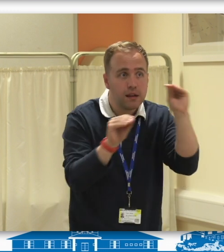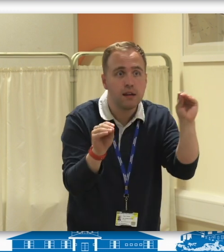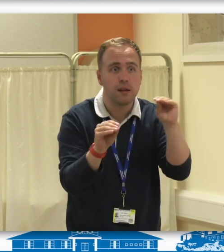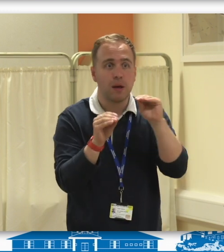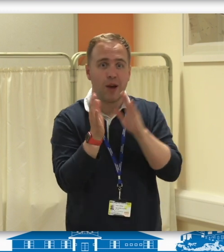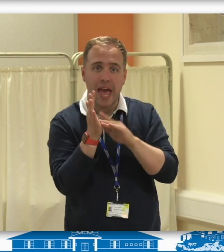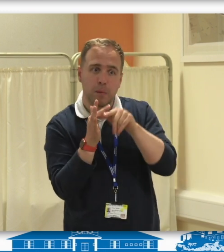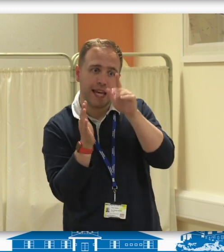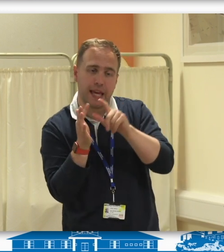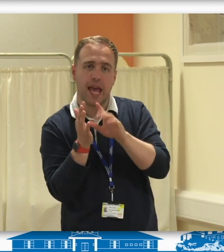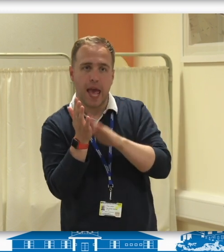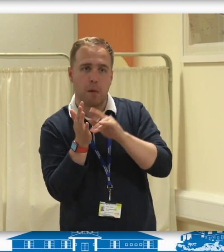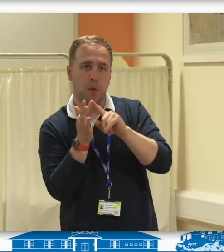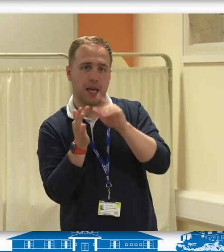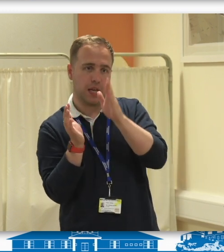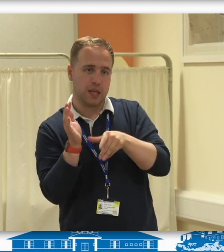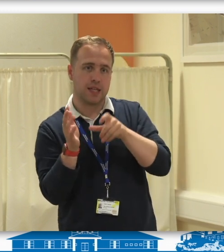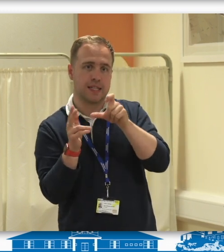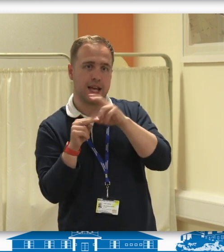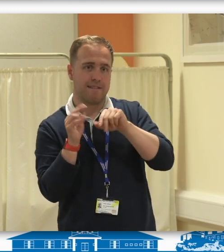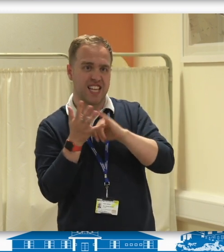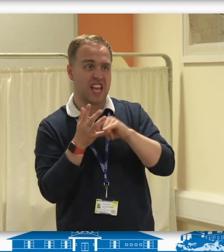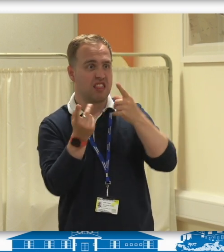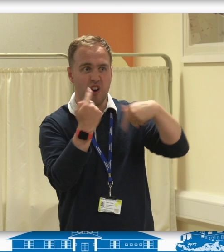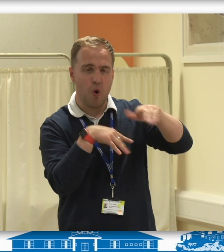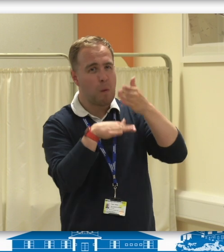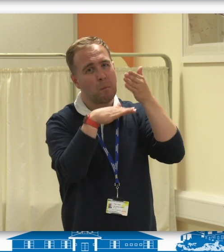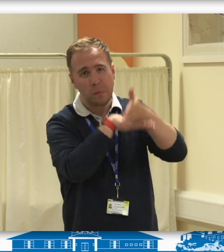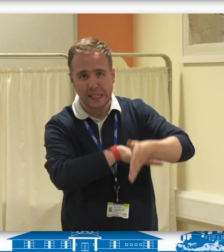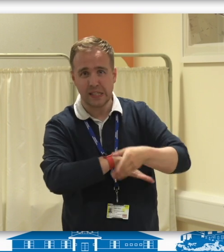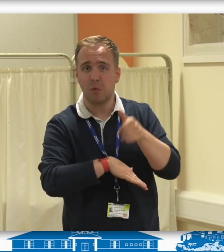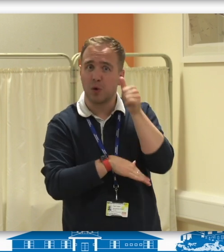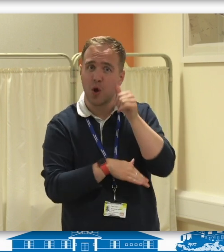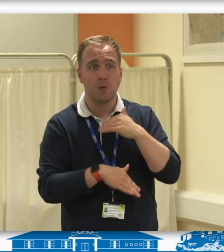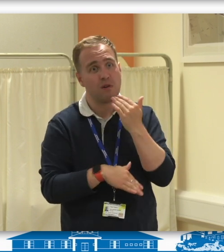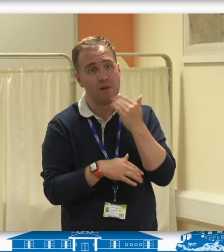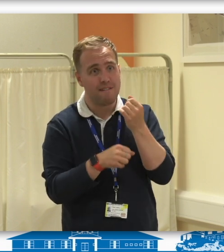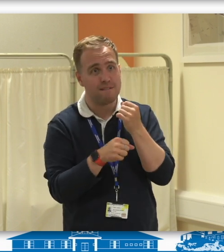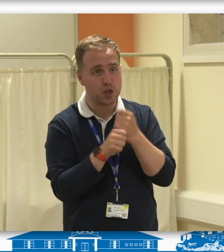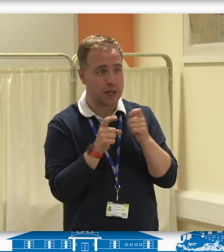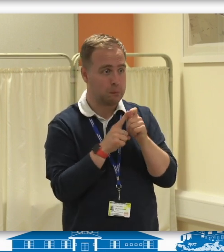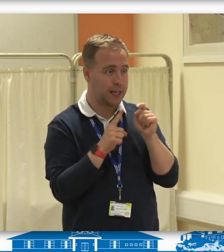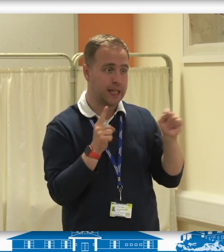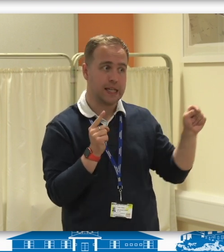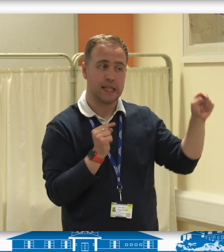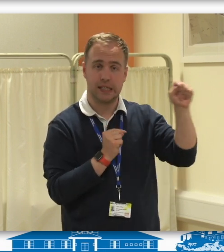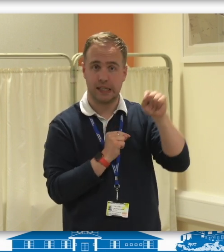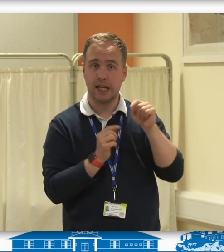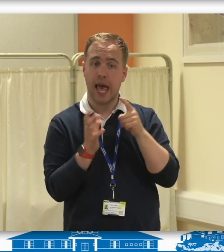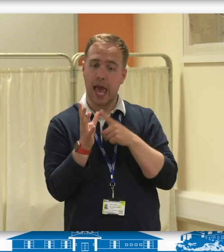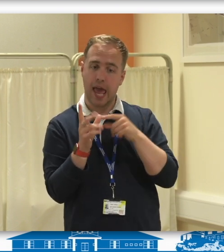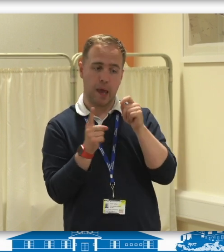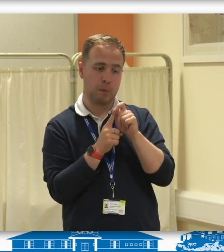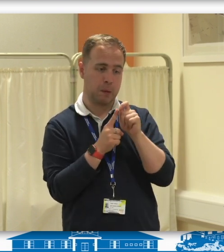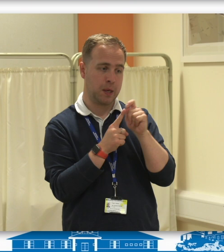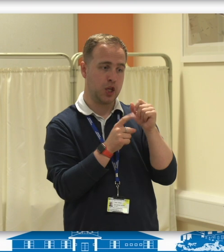this condition. They are very, very busy people, and there are not enough GPs to go around. The APPG,